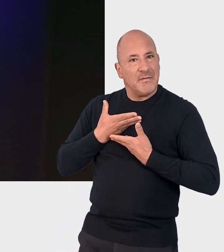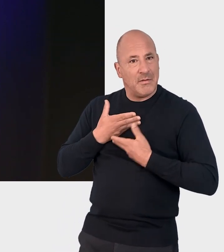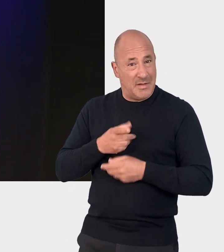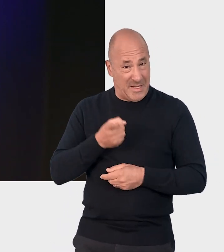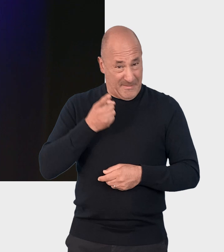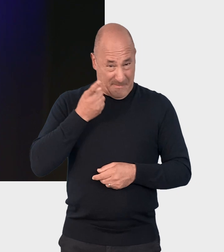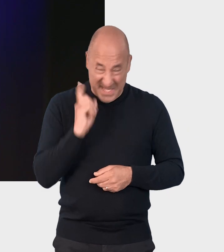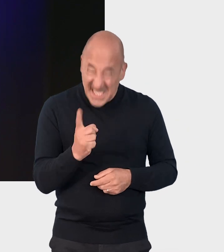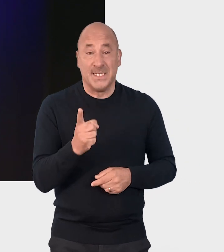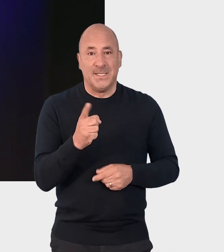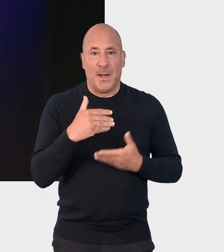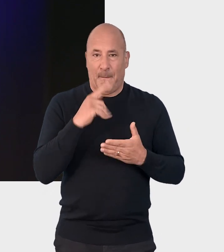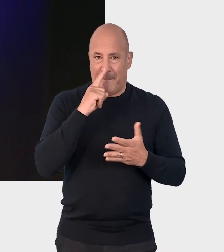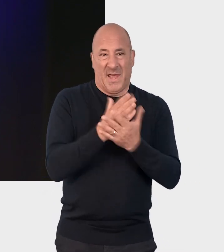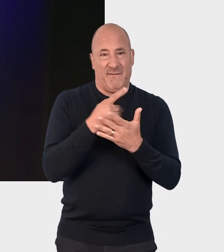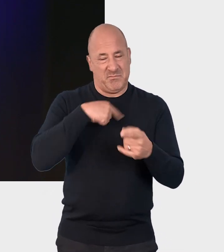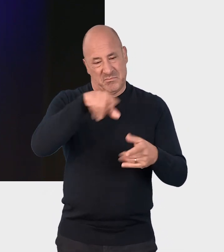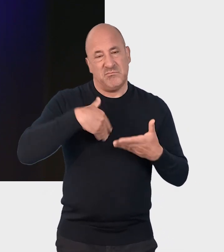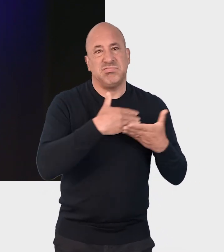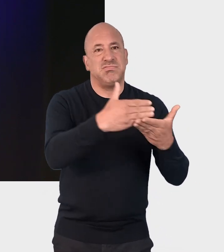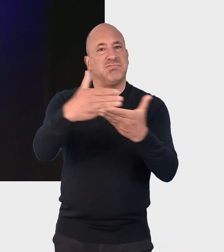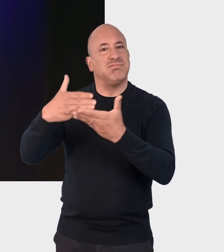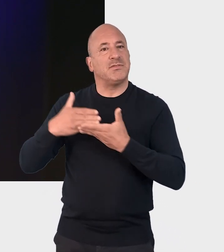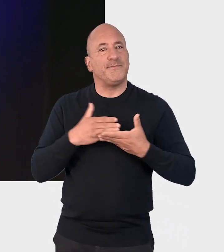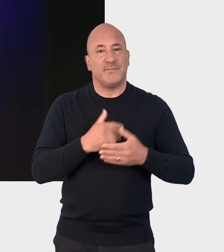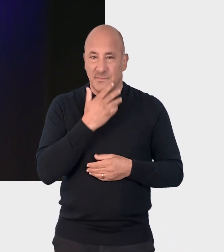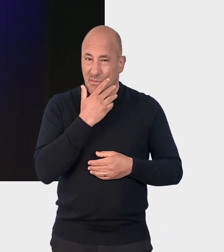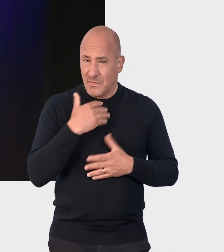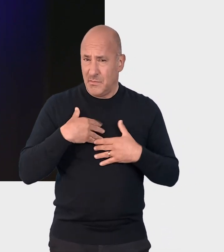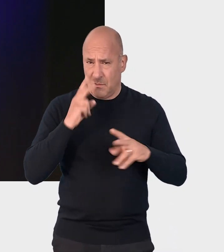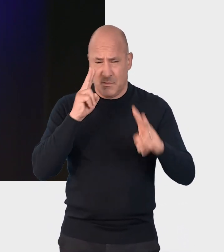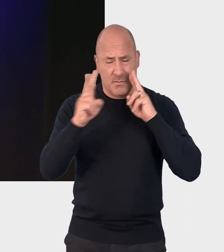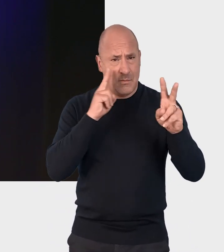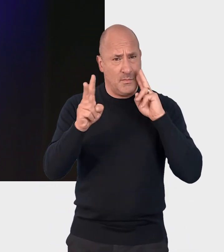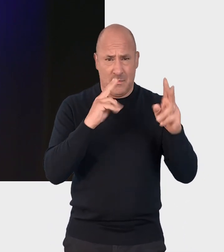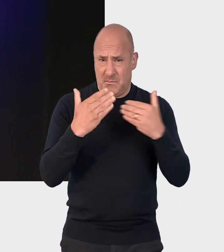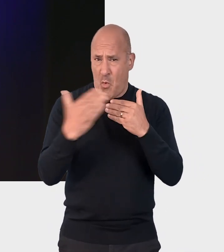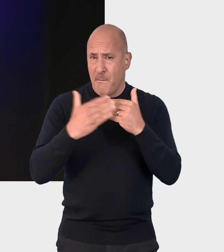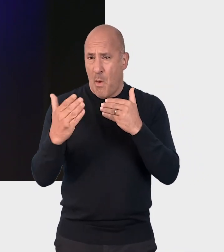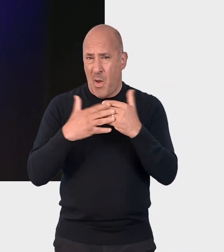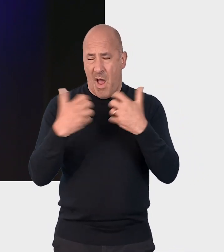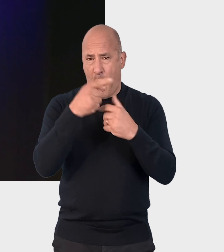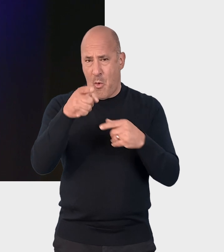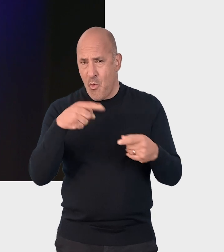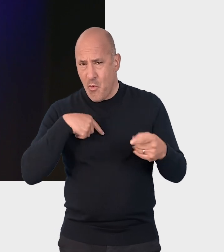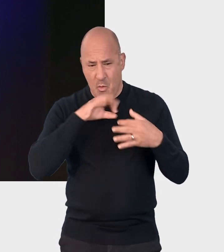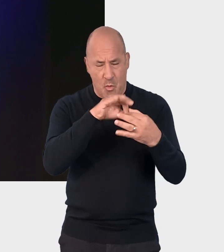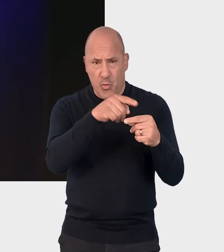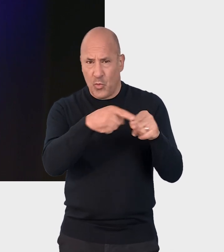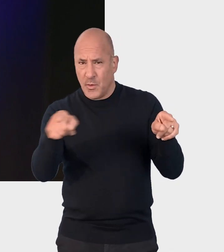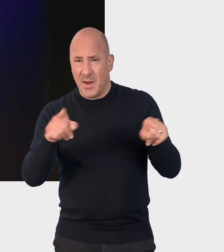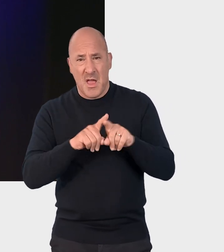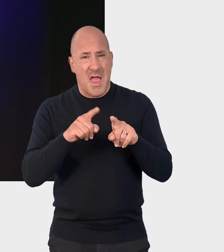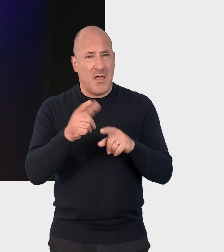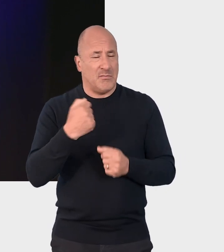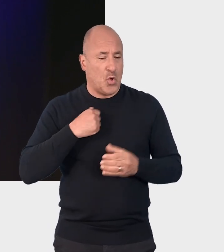from above. And I think that's a belief that all of us here in this room share. And it's reflected more and more